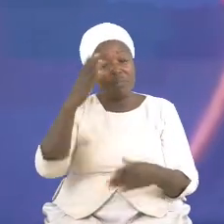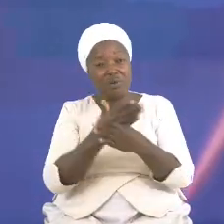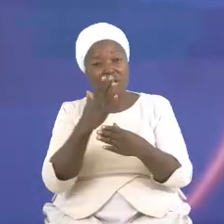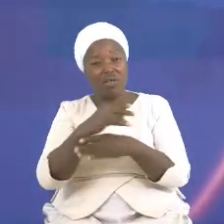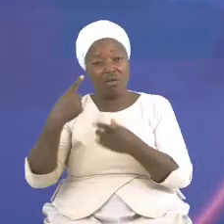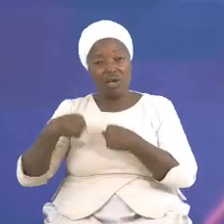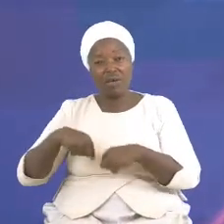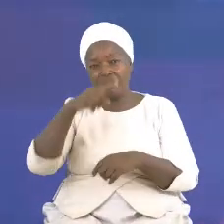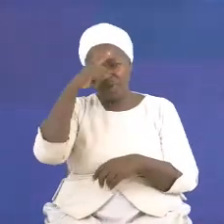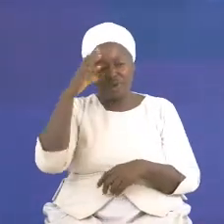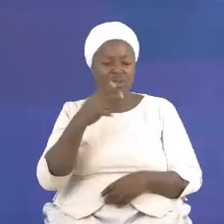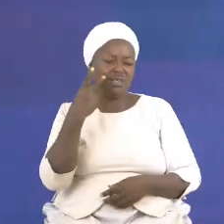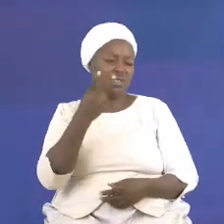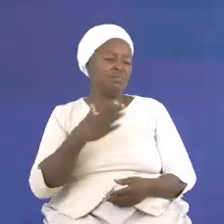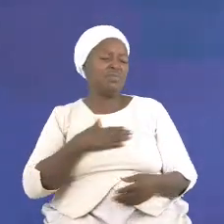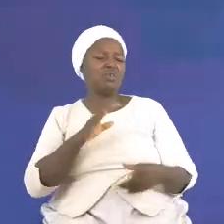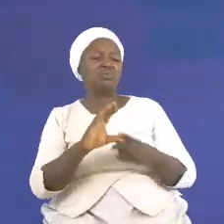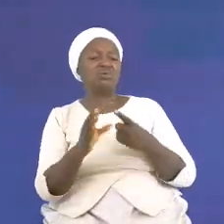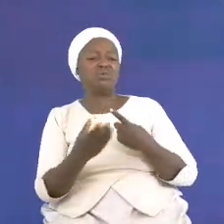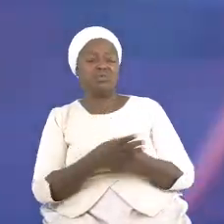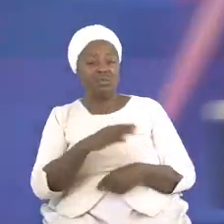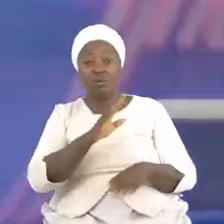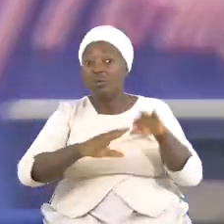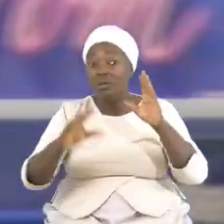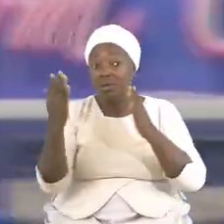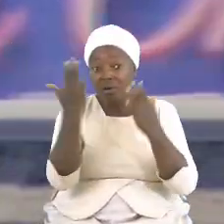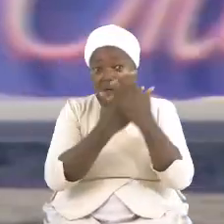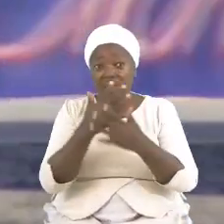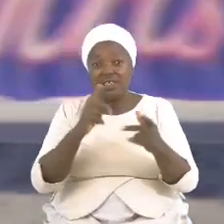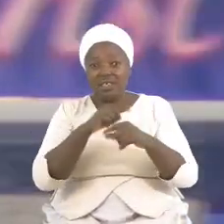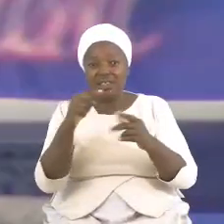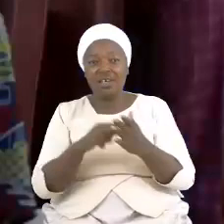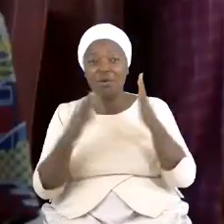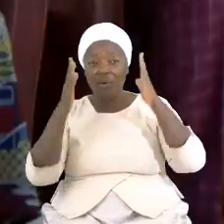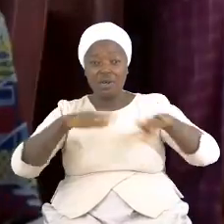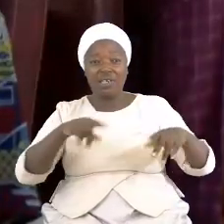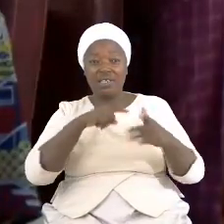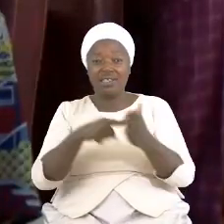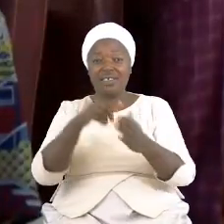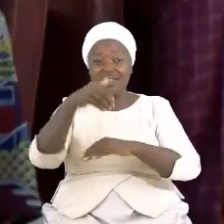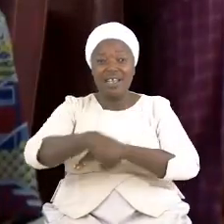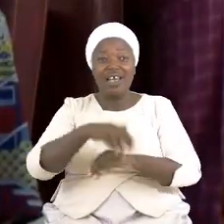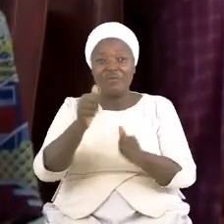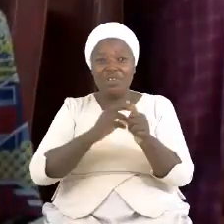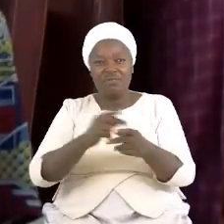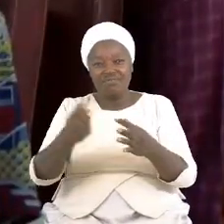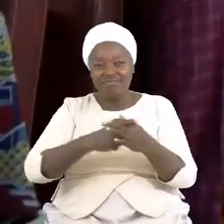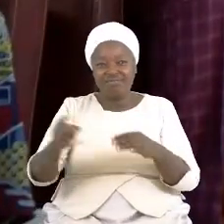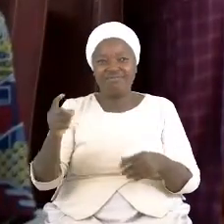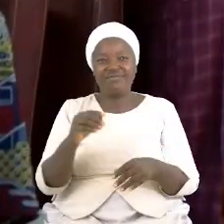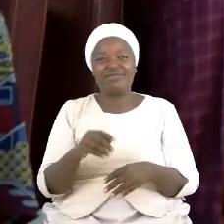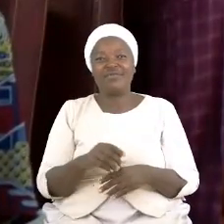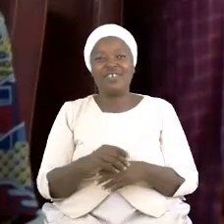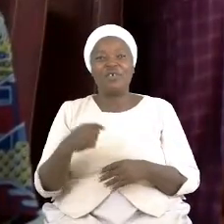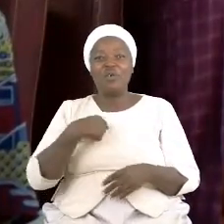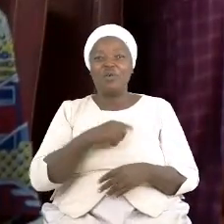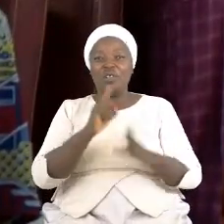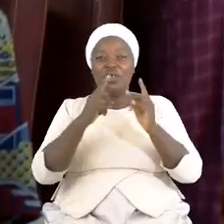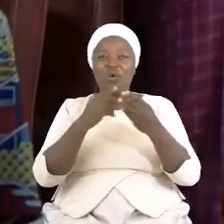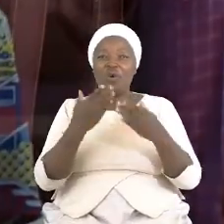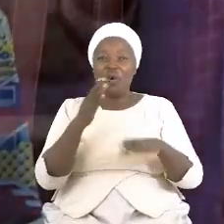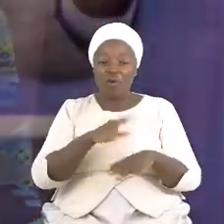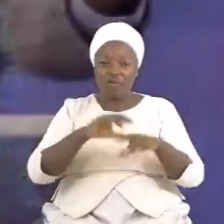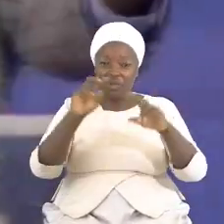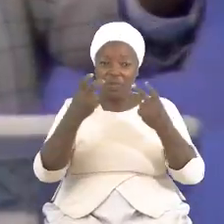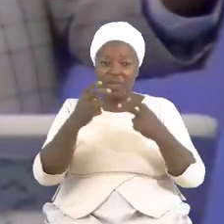look at my condition. Don't worry, tonight everything will vanish away. We're talking on personal faith, the